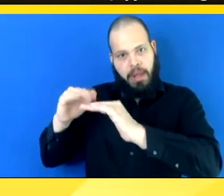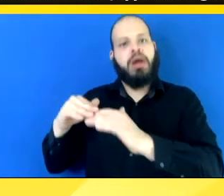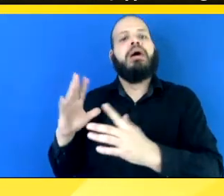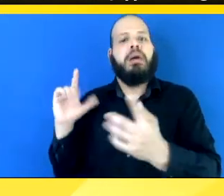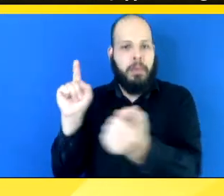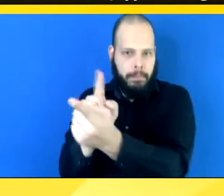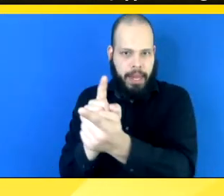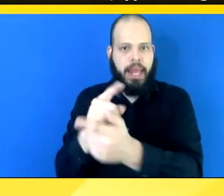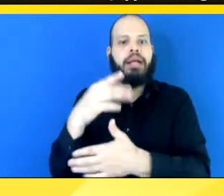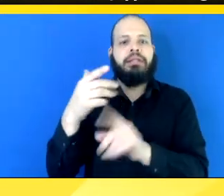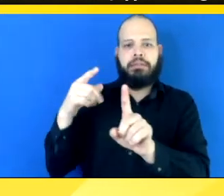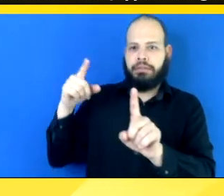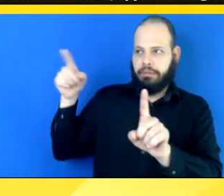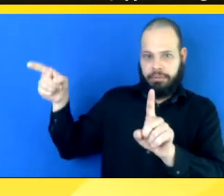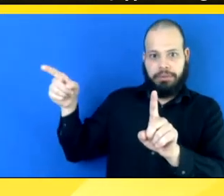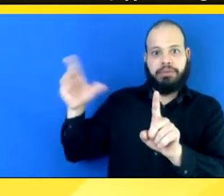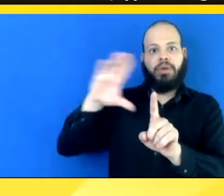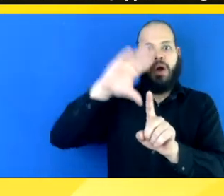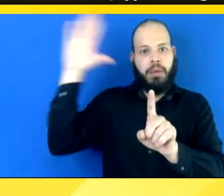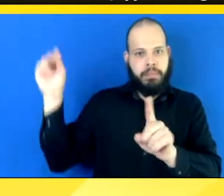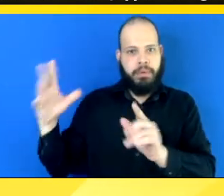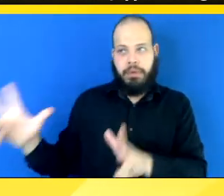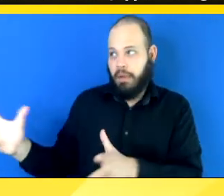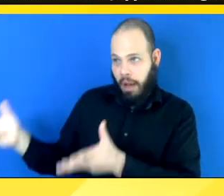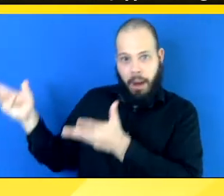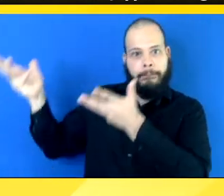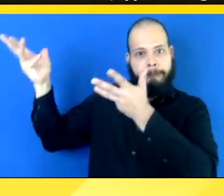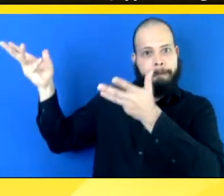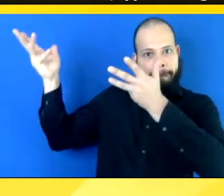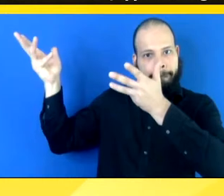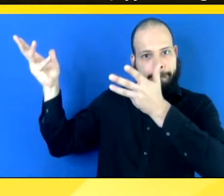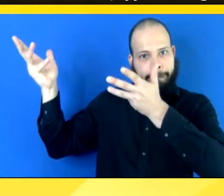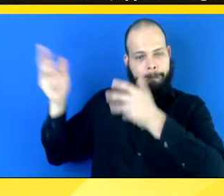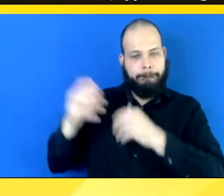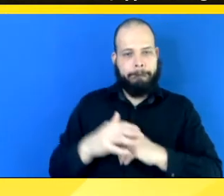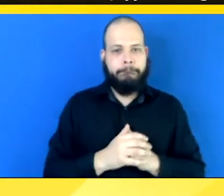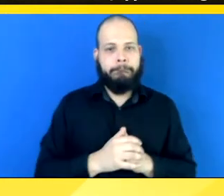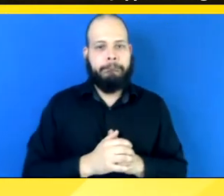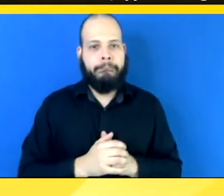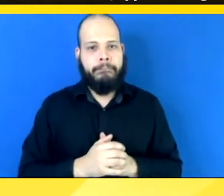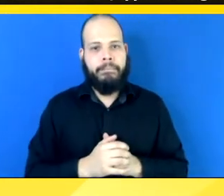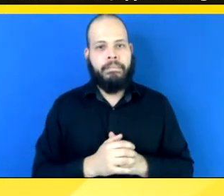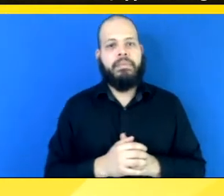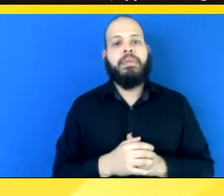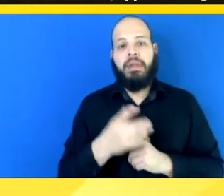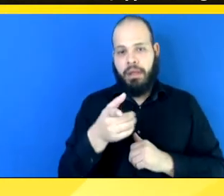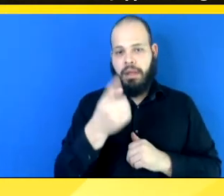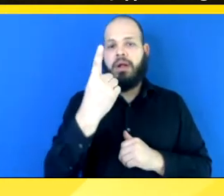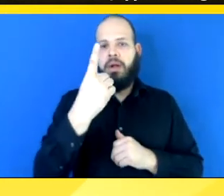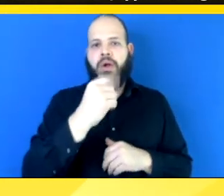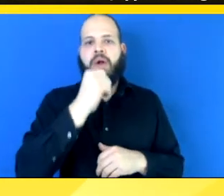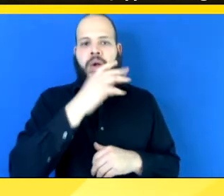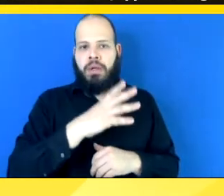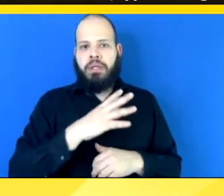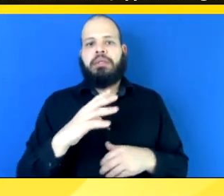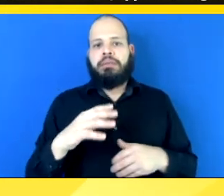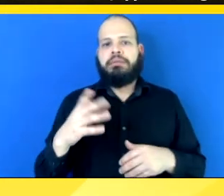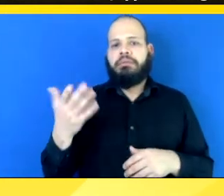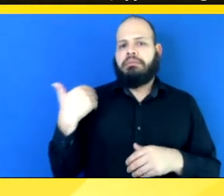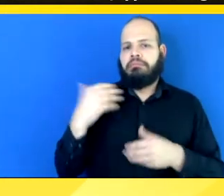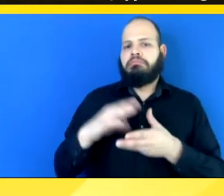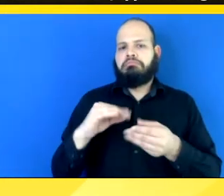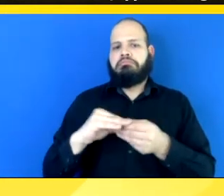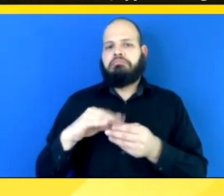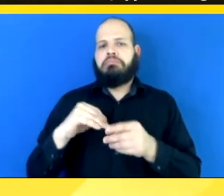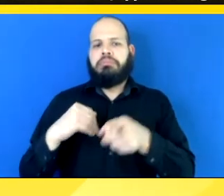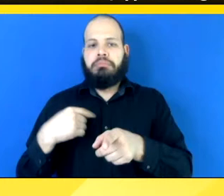roof. As Jennifer Bates said in her testimony last week, she said, we're the billionaires. We just don't spend